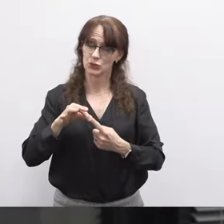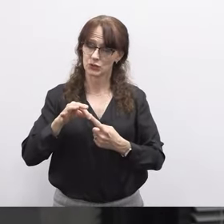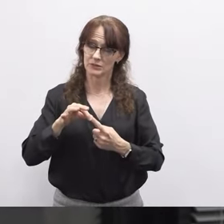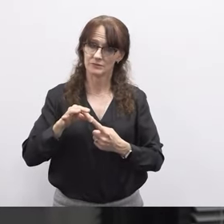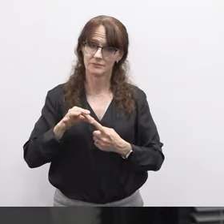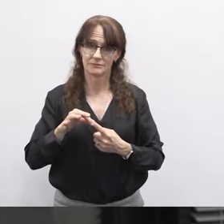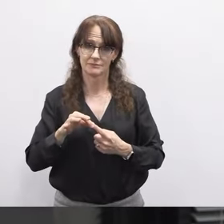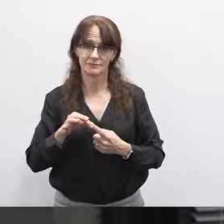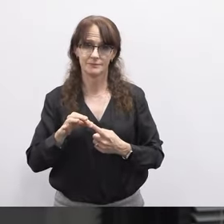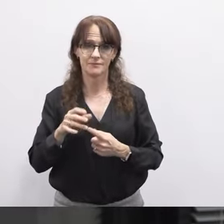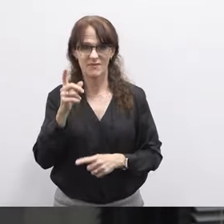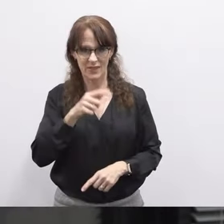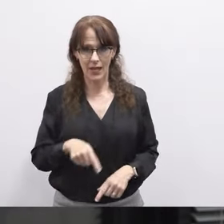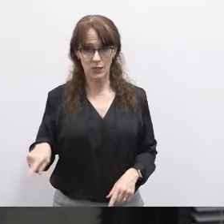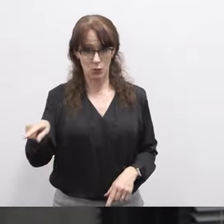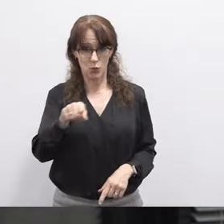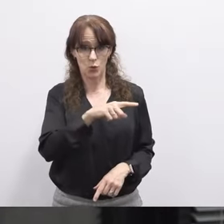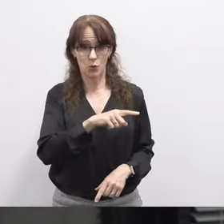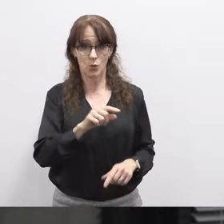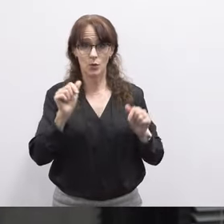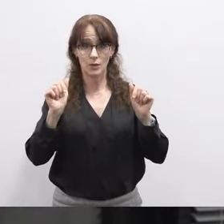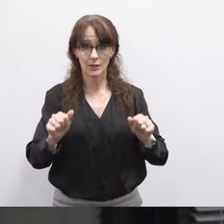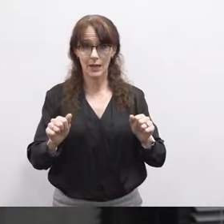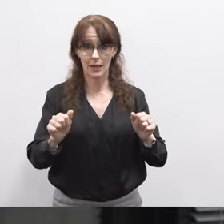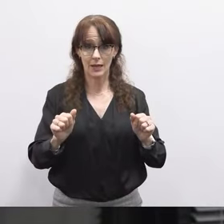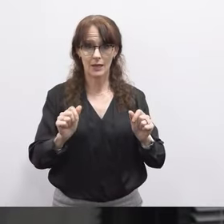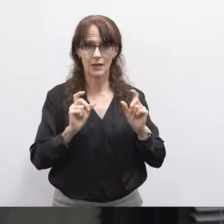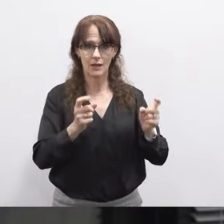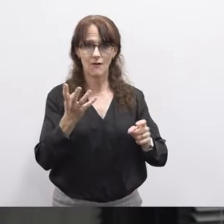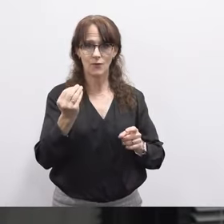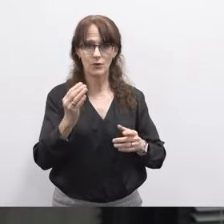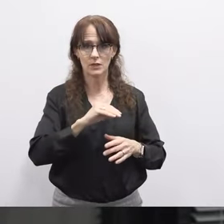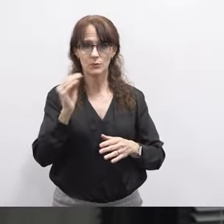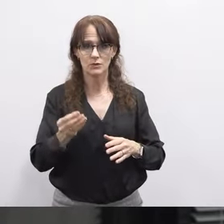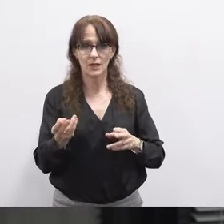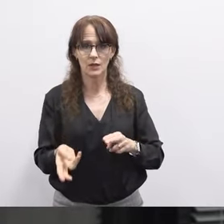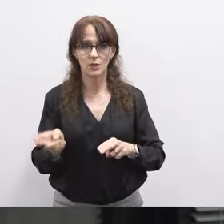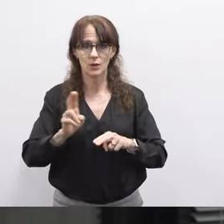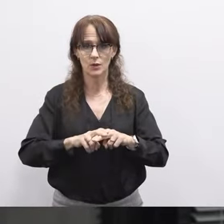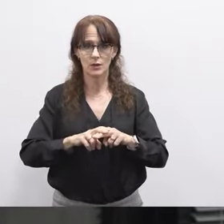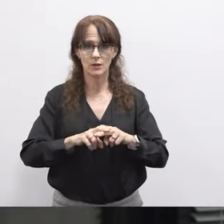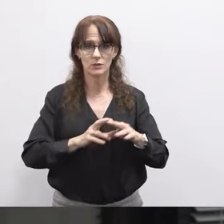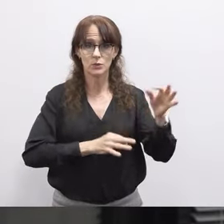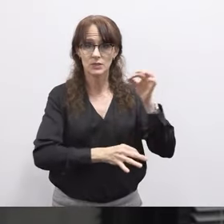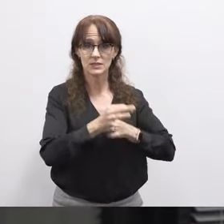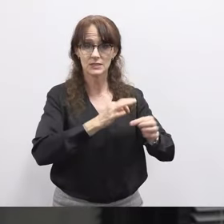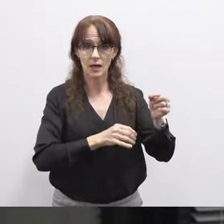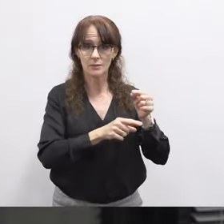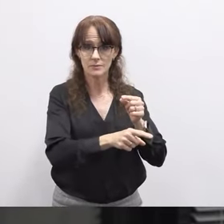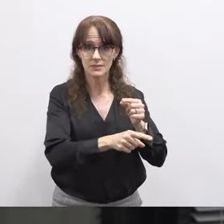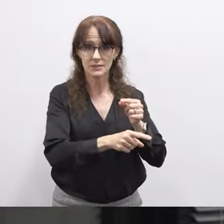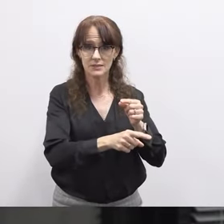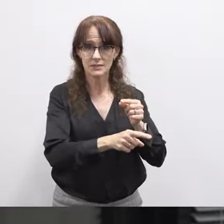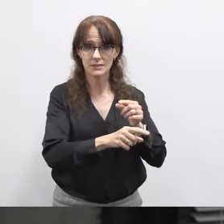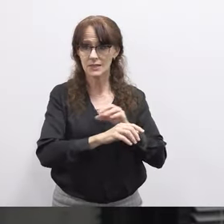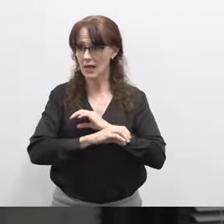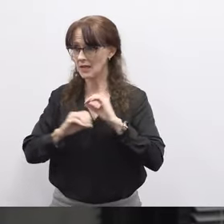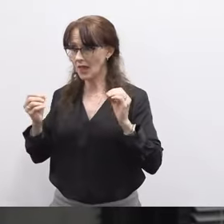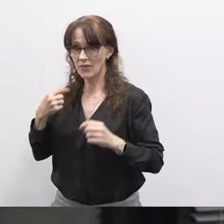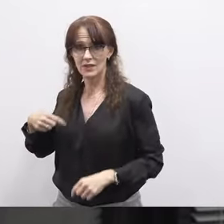that that you guys, for instance, can give a 14% raise to the subs and nothing to